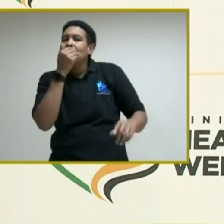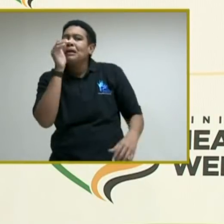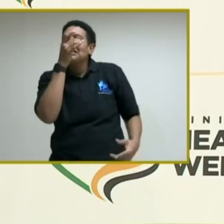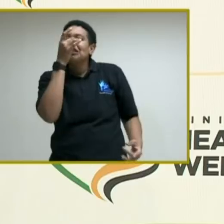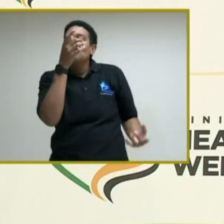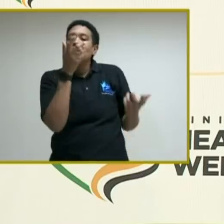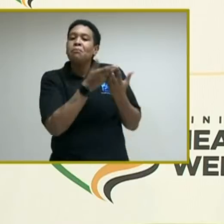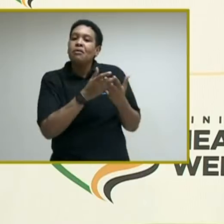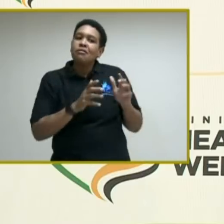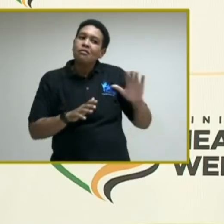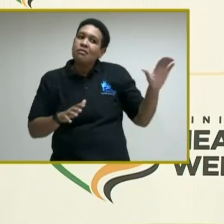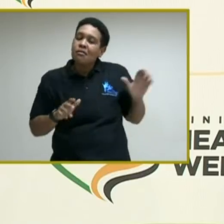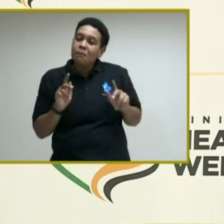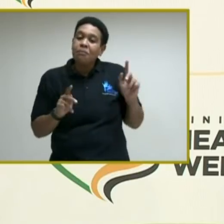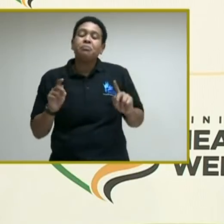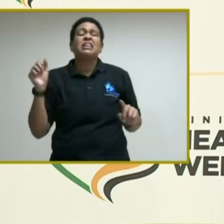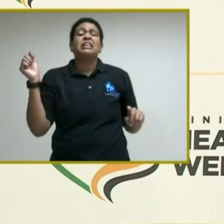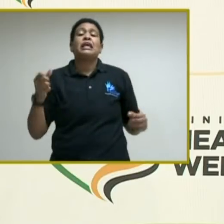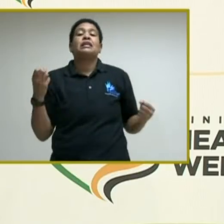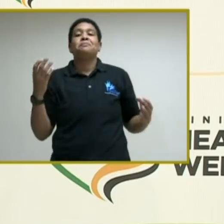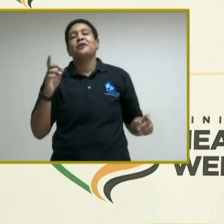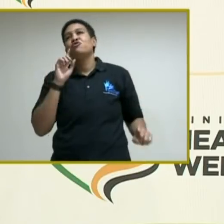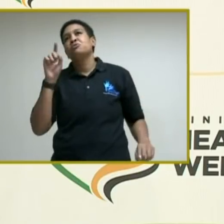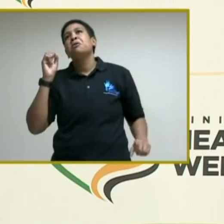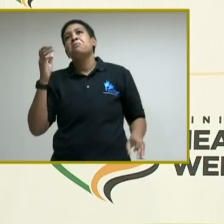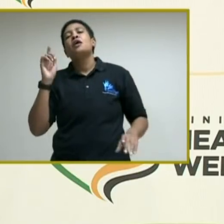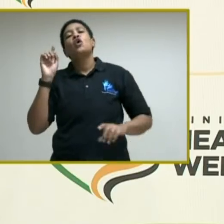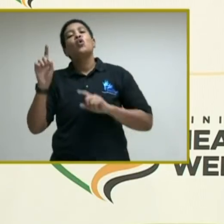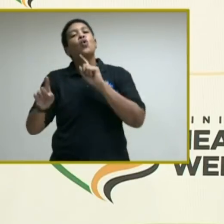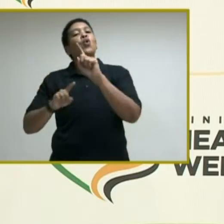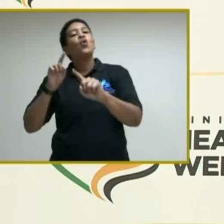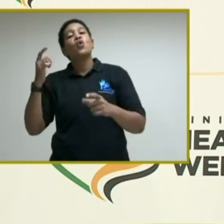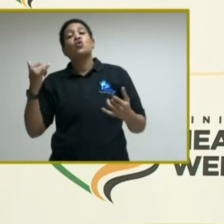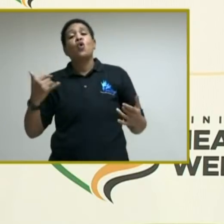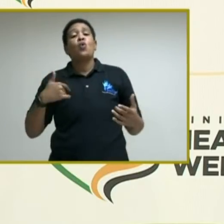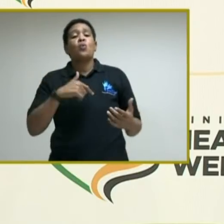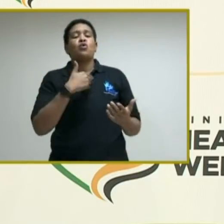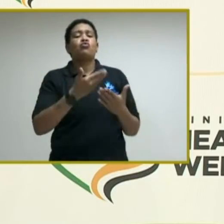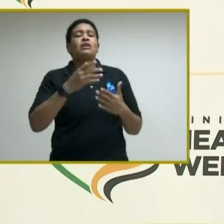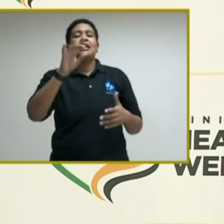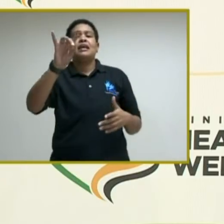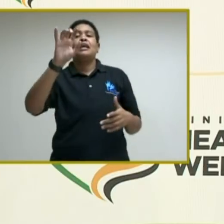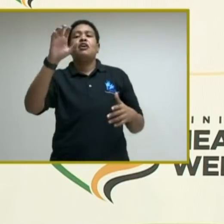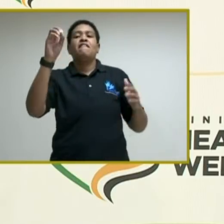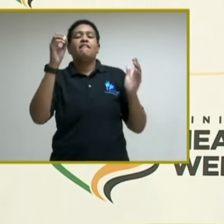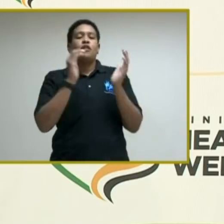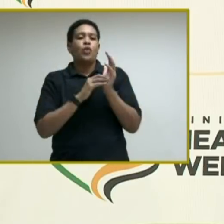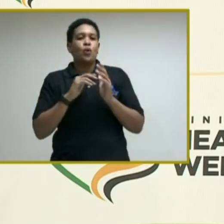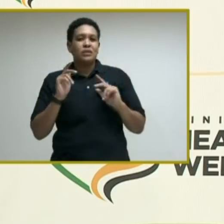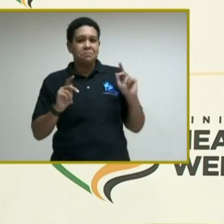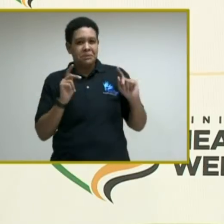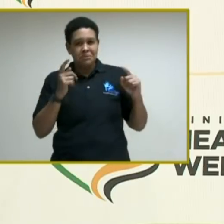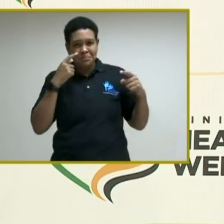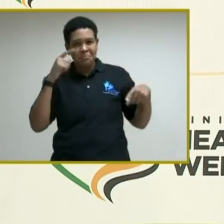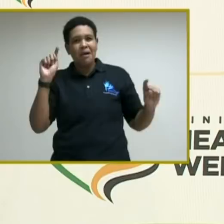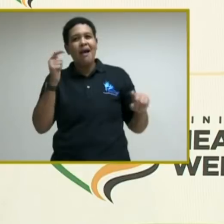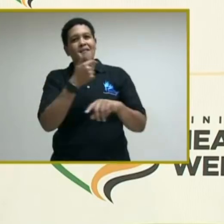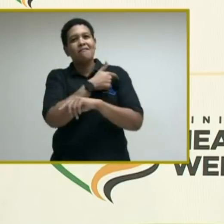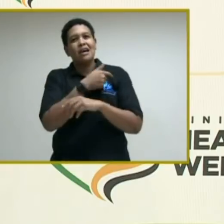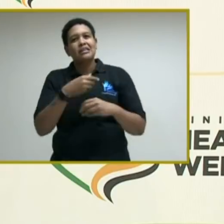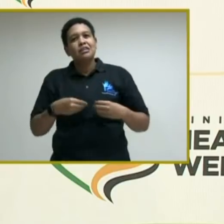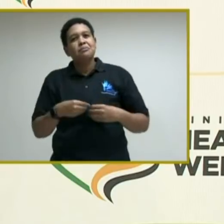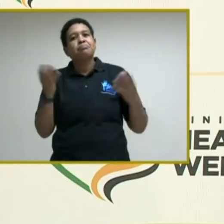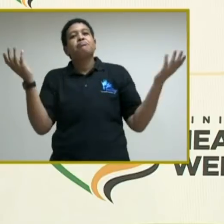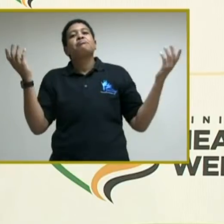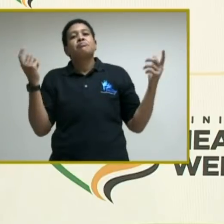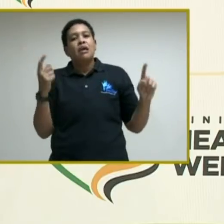interests. Yes, a number have responded. We are now 850 plus thousand doses of vaccine